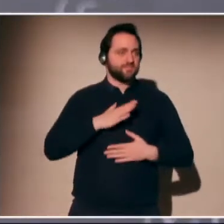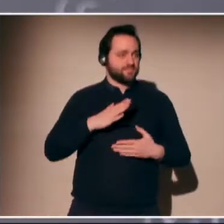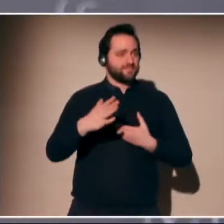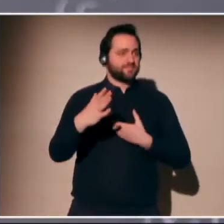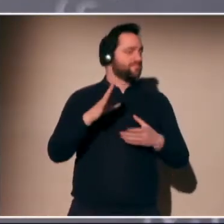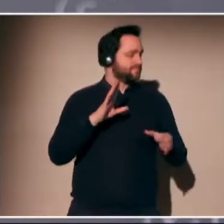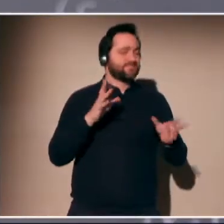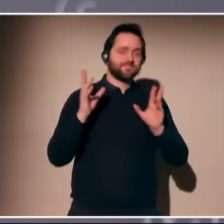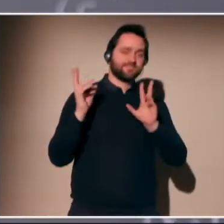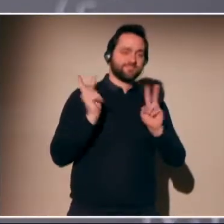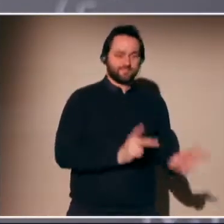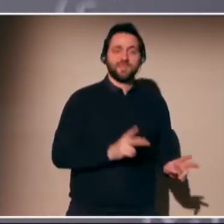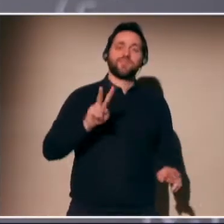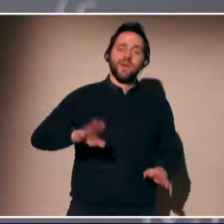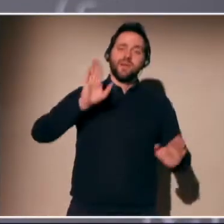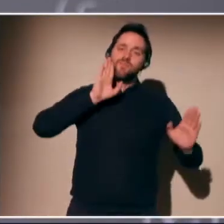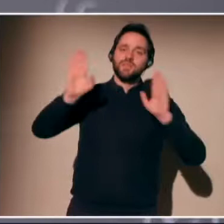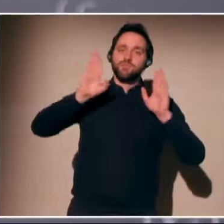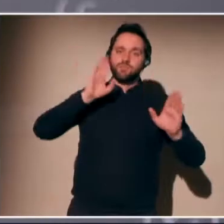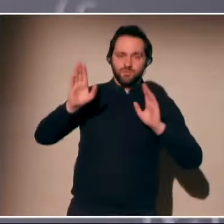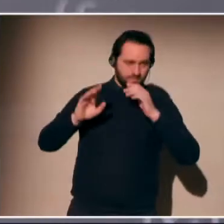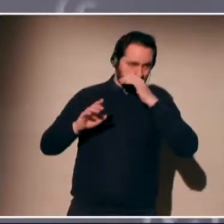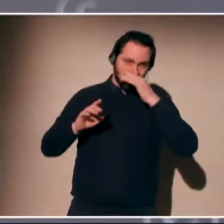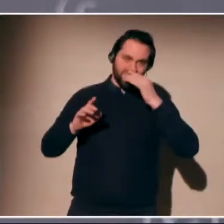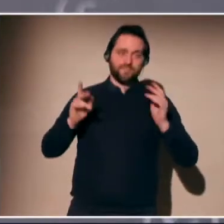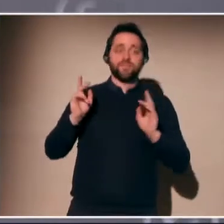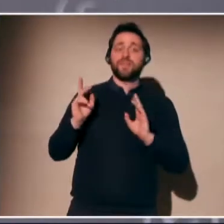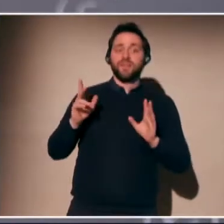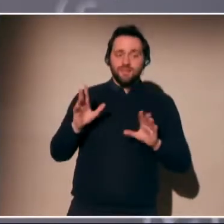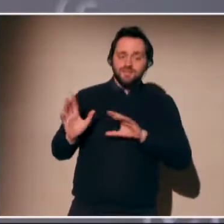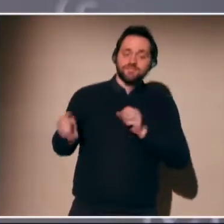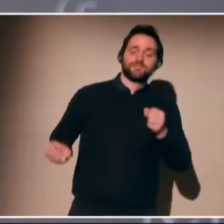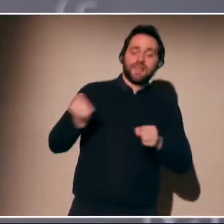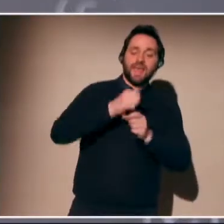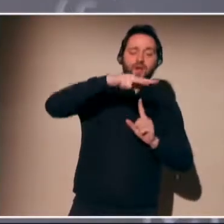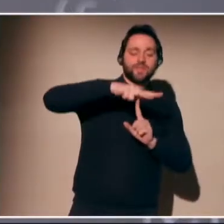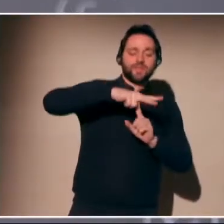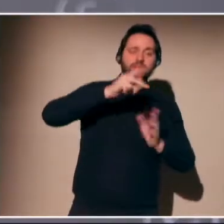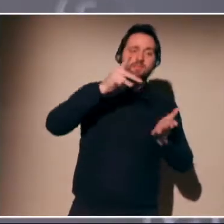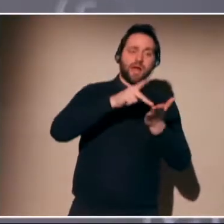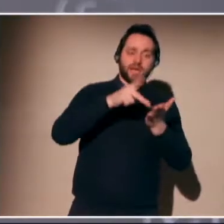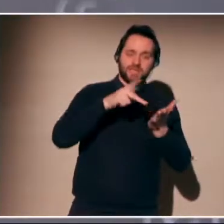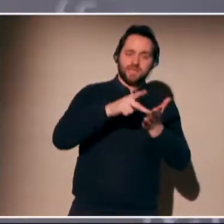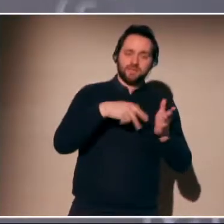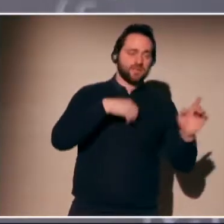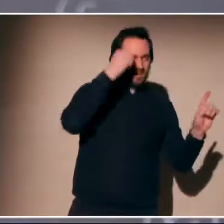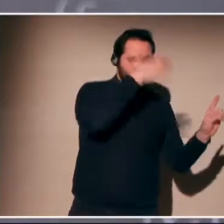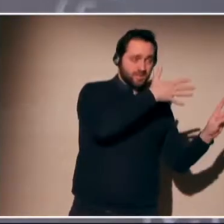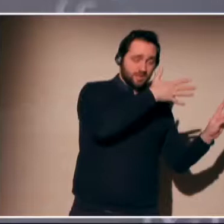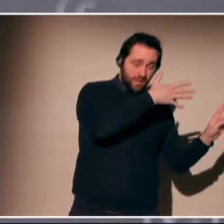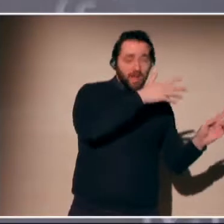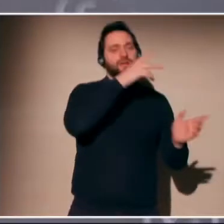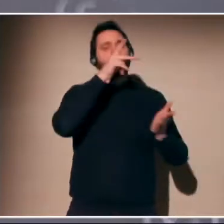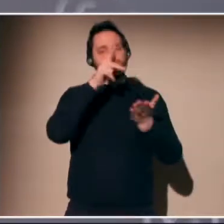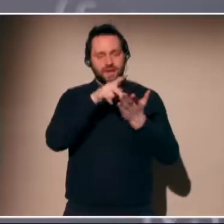Why did Facebook open its first lab outside of the United States here in Paris? Well, because